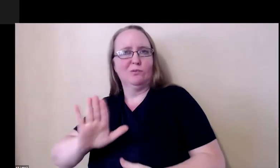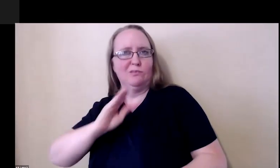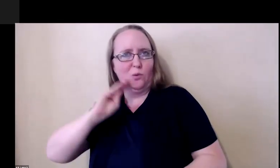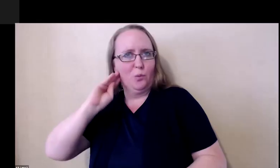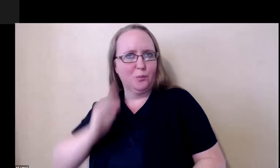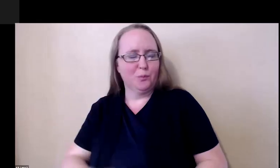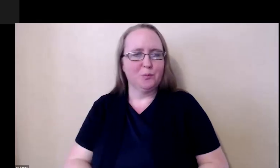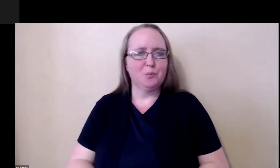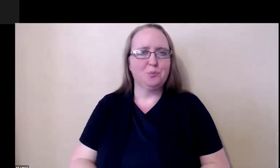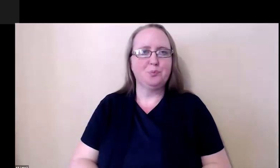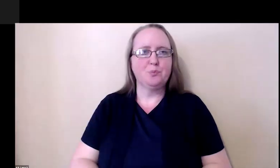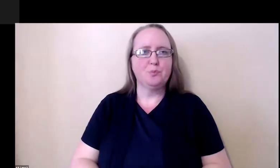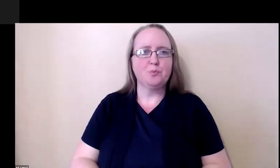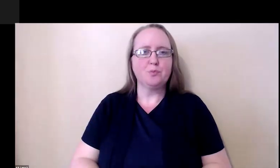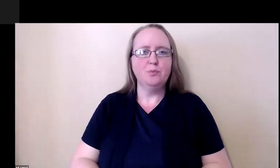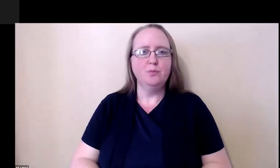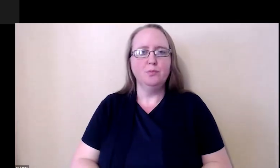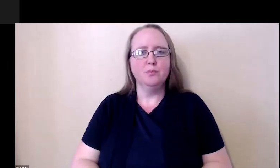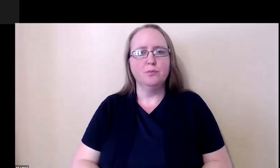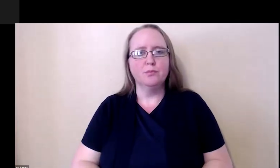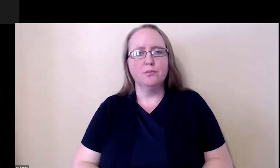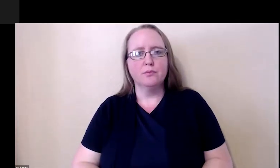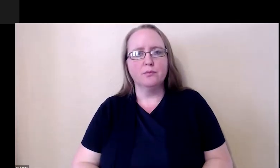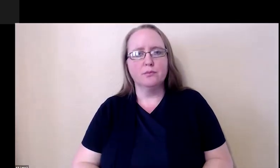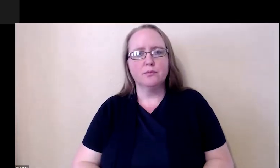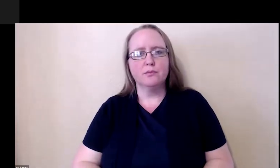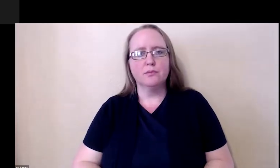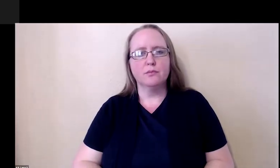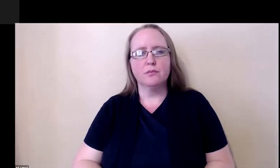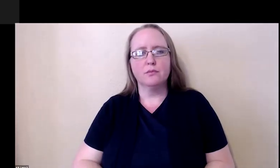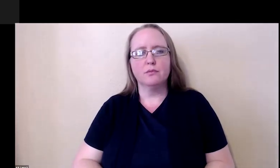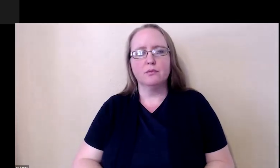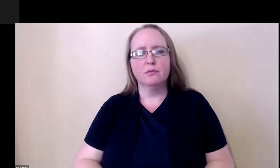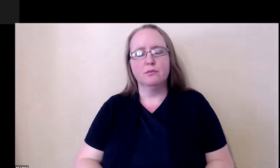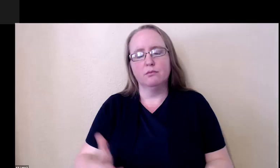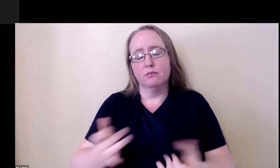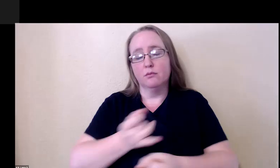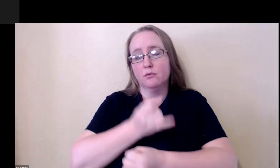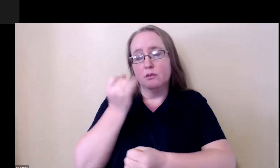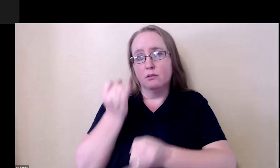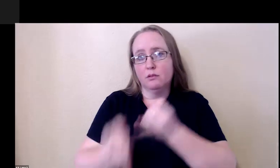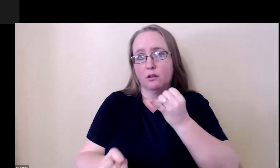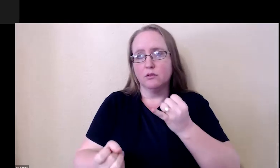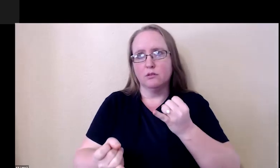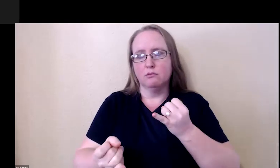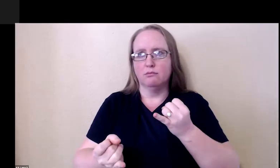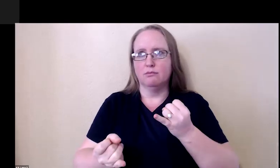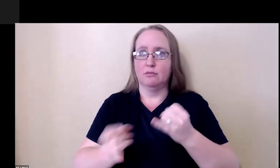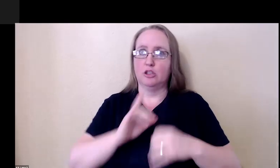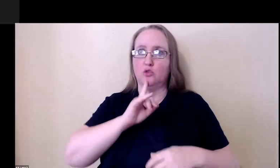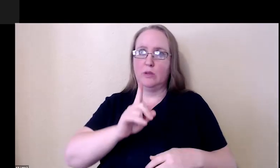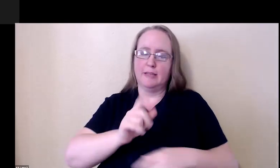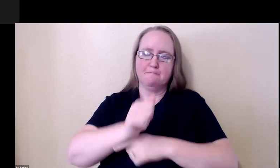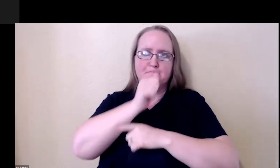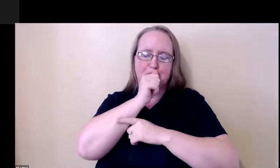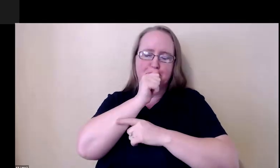Um, and then finally, um, it's a well-kept secret